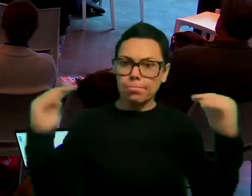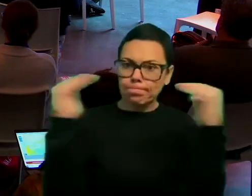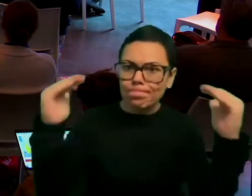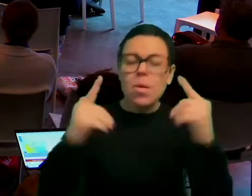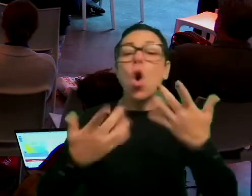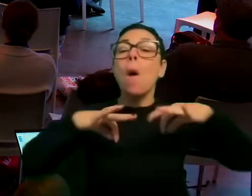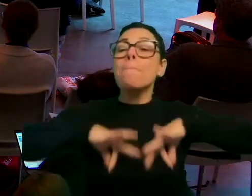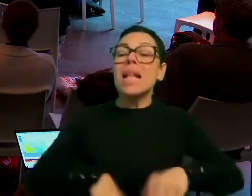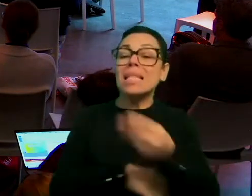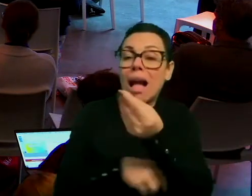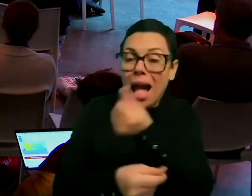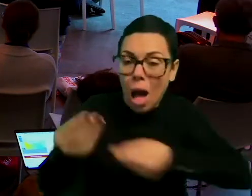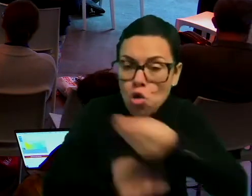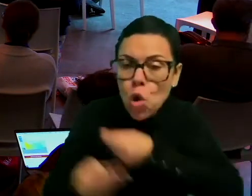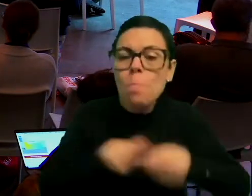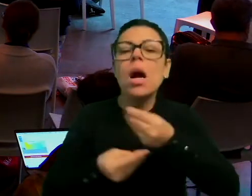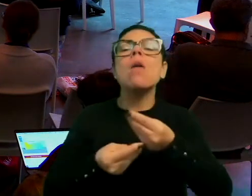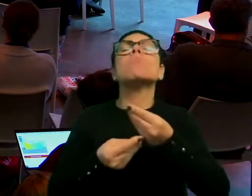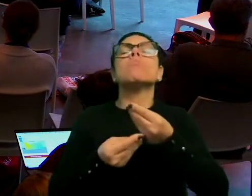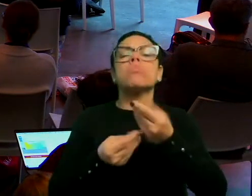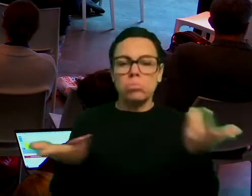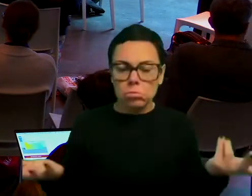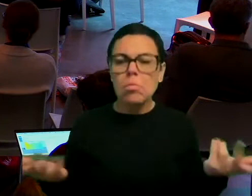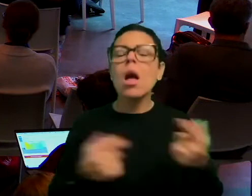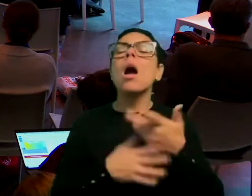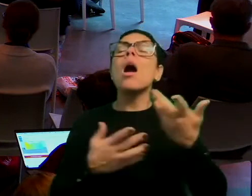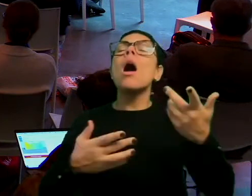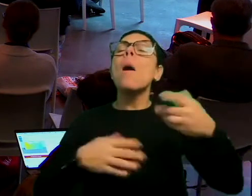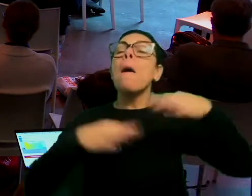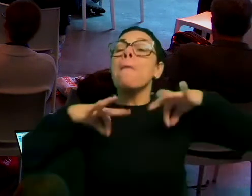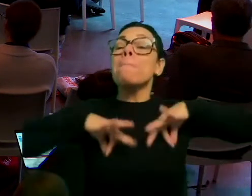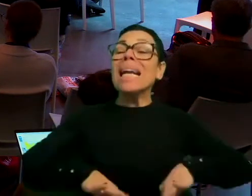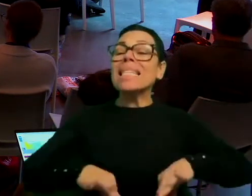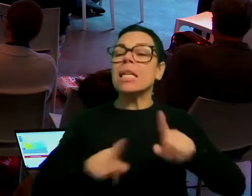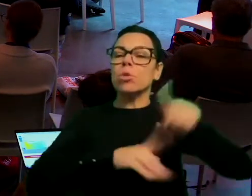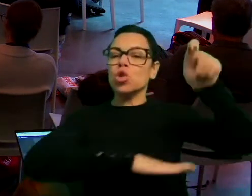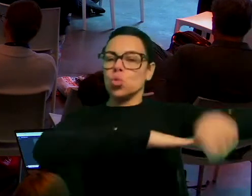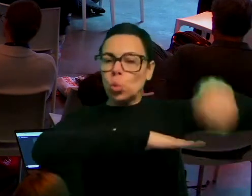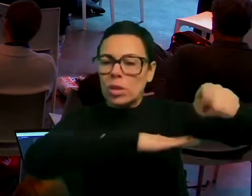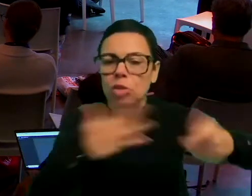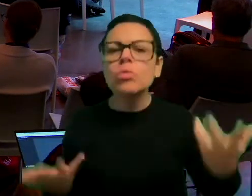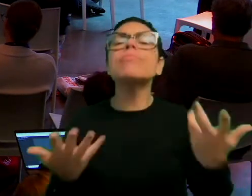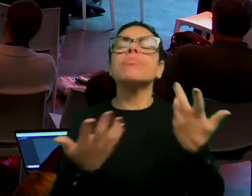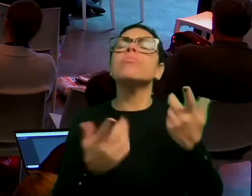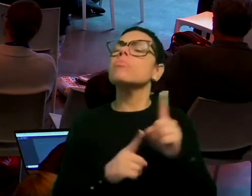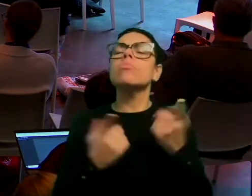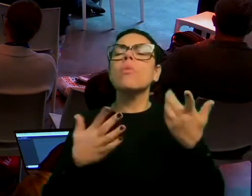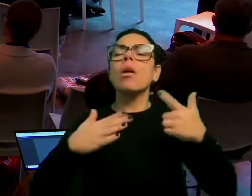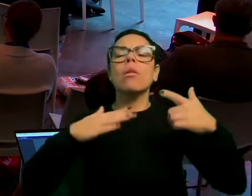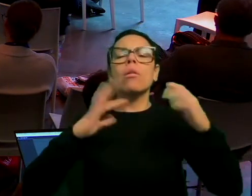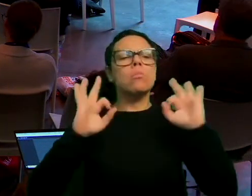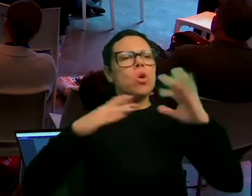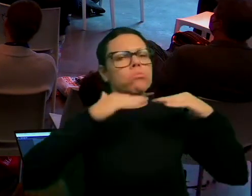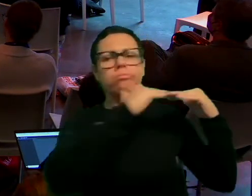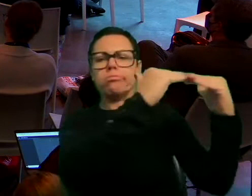justice to get sustainability in the results. And we work, each of